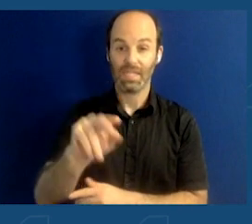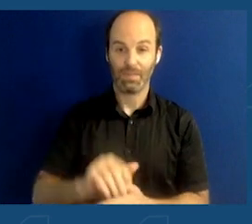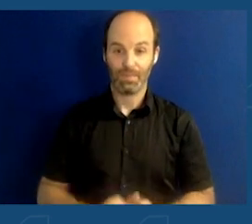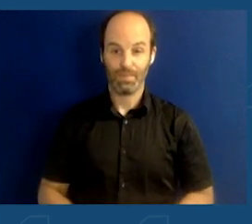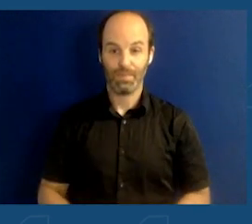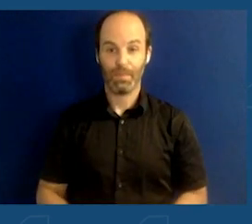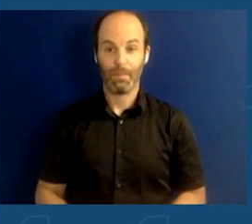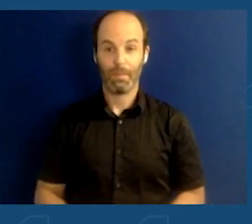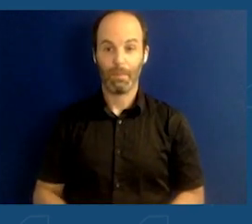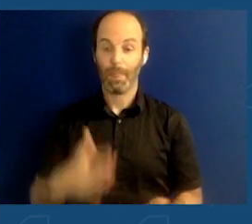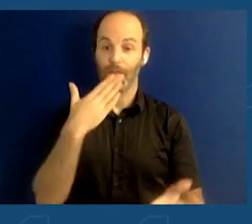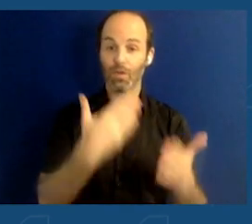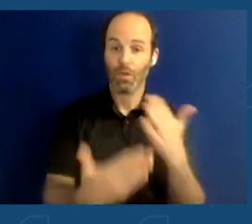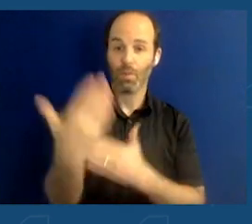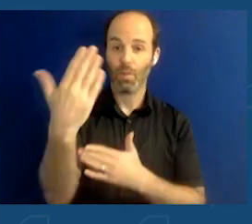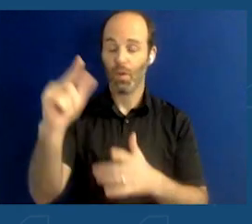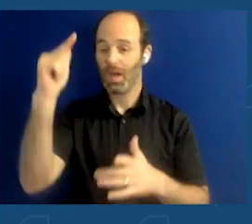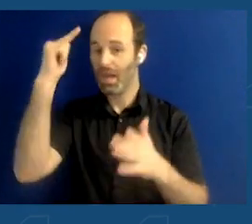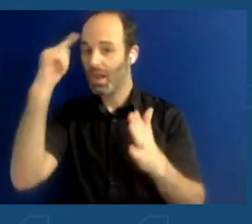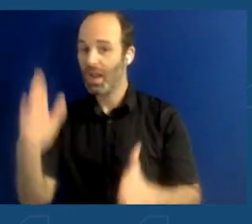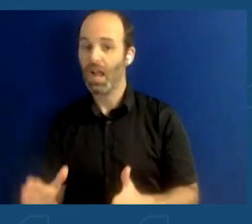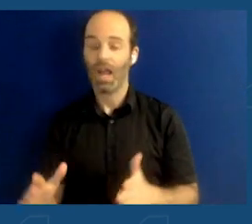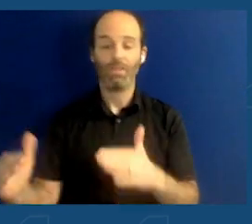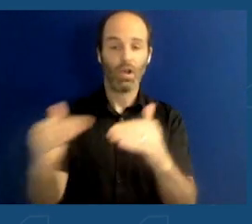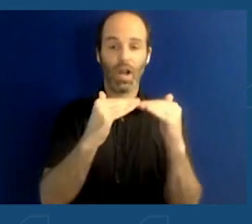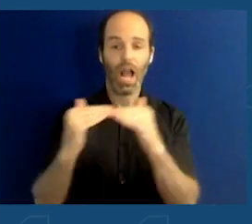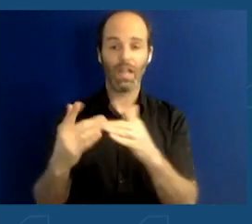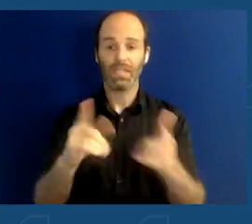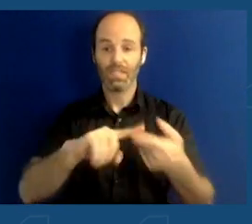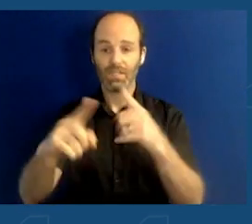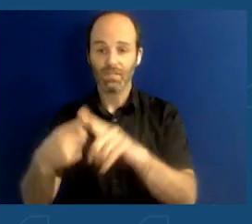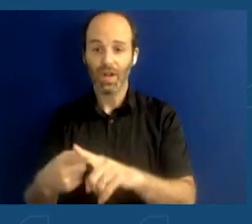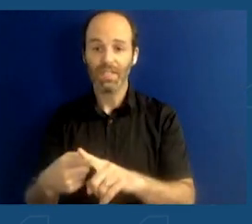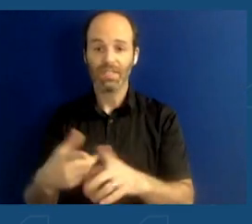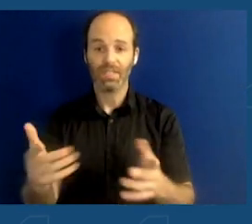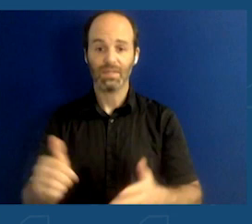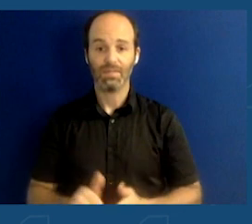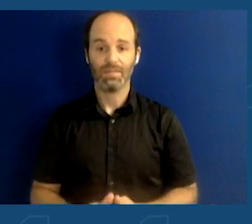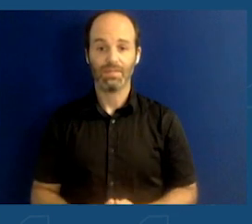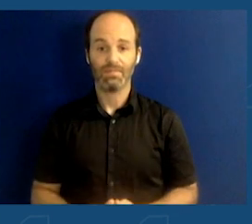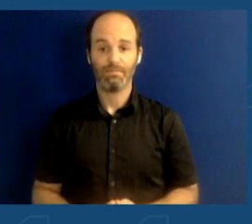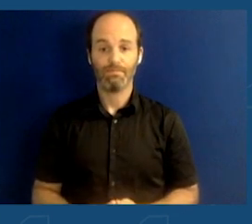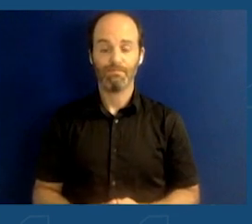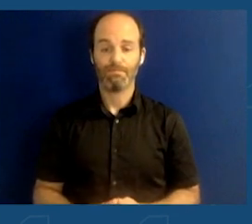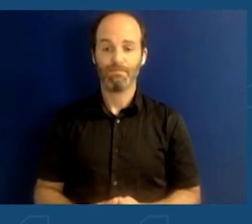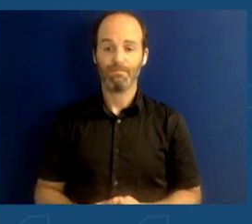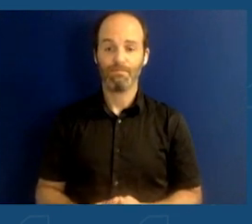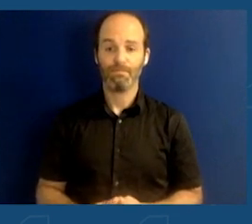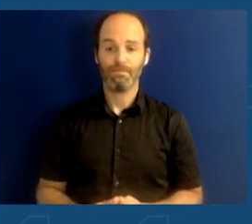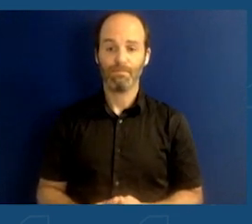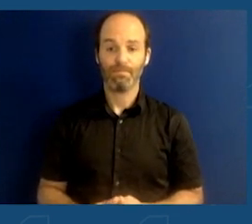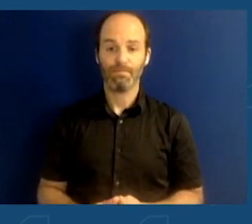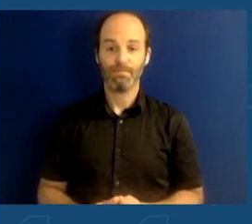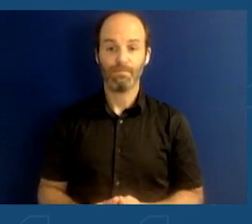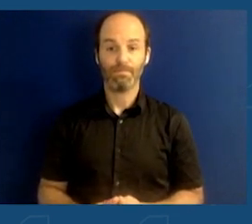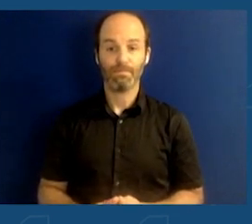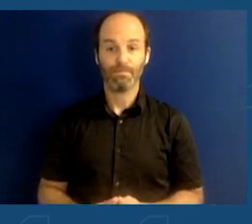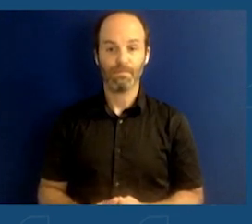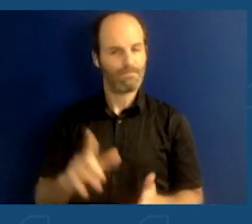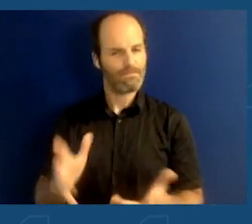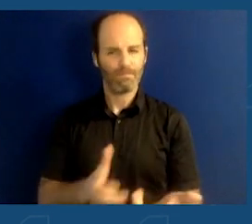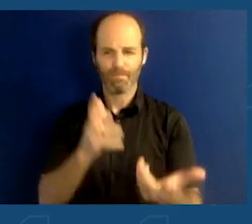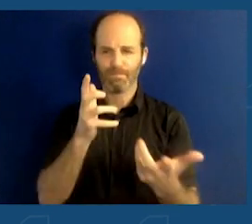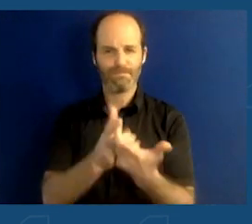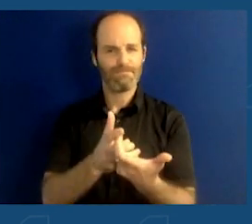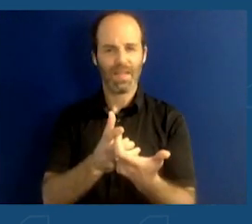Good morning, Governor, colleagues, friends. It's appropriate that the governor has chosen